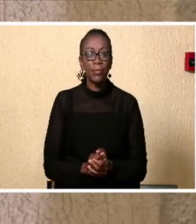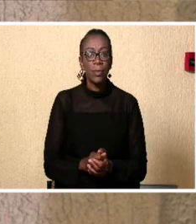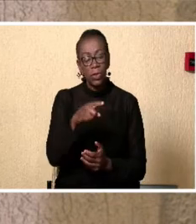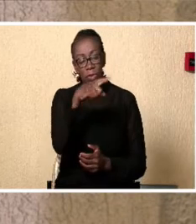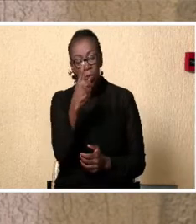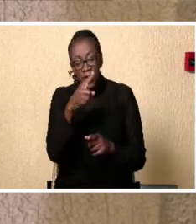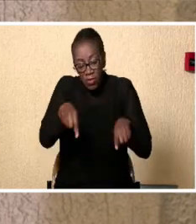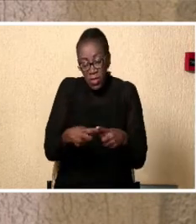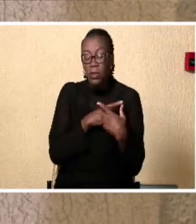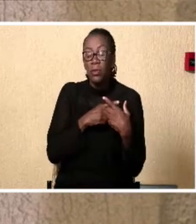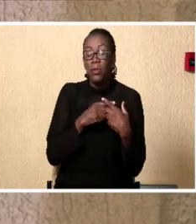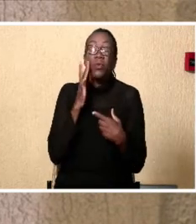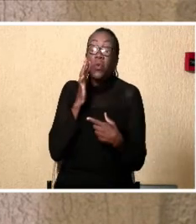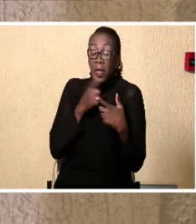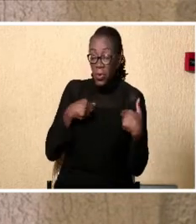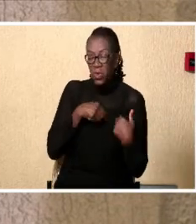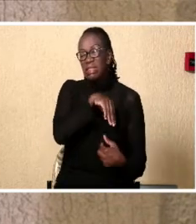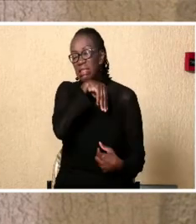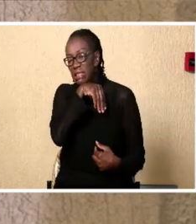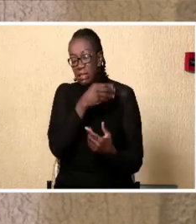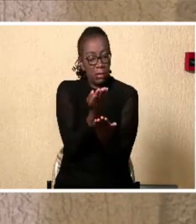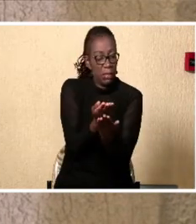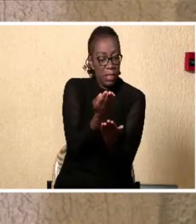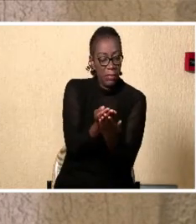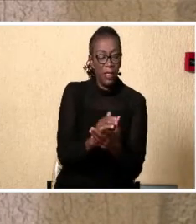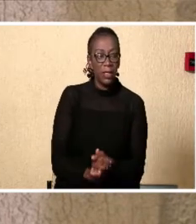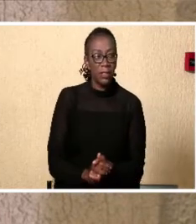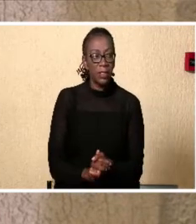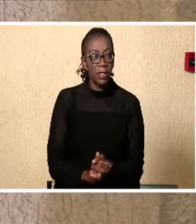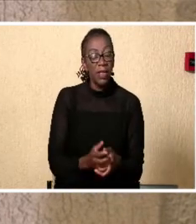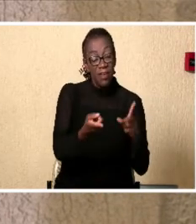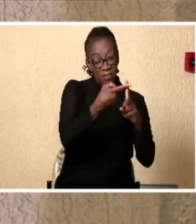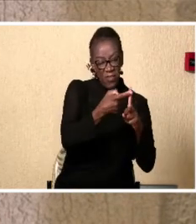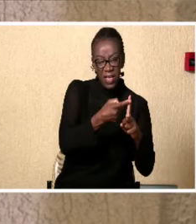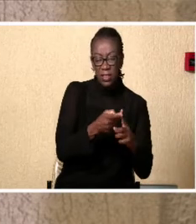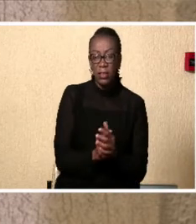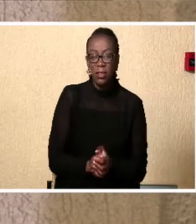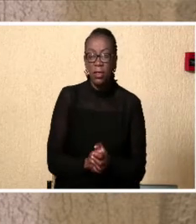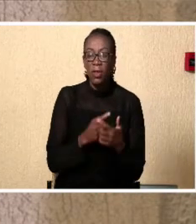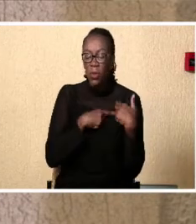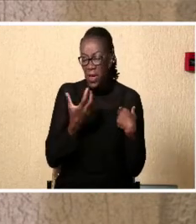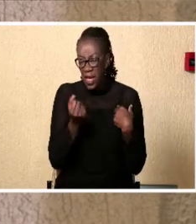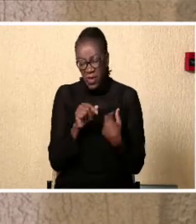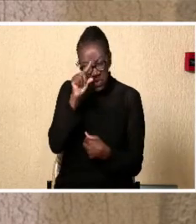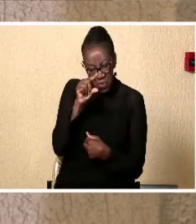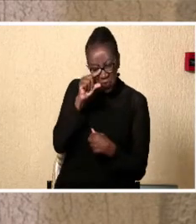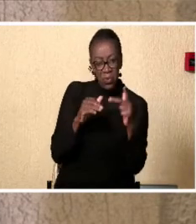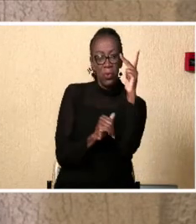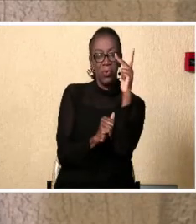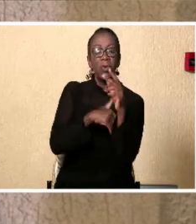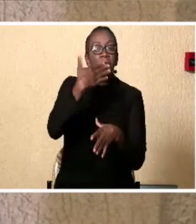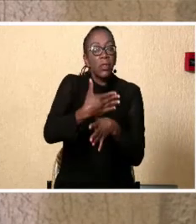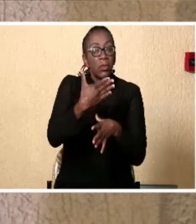reject the applications is that number 1, there are too many people working. It has to be skeletal staff that is working, that's number 1. And number 2, they have